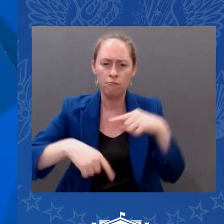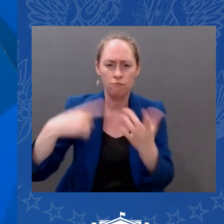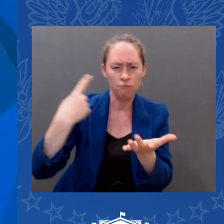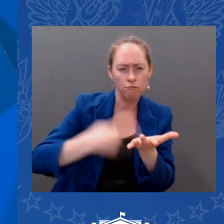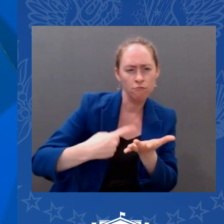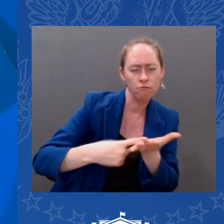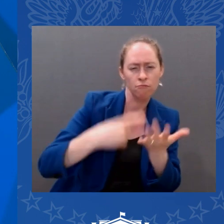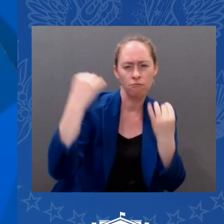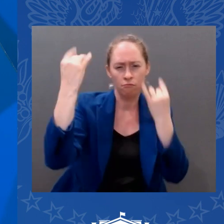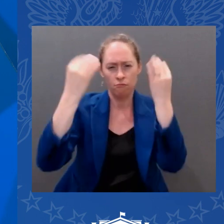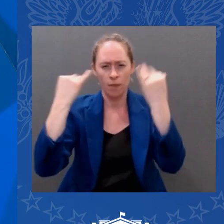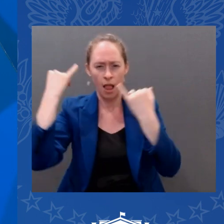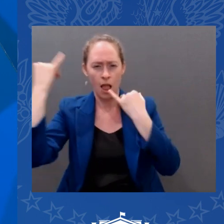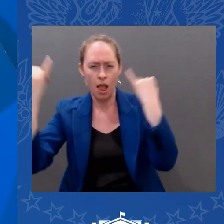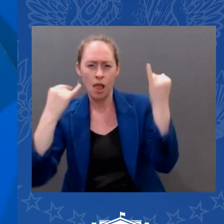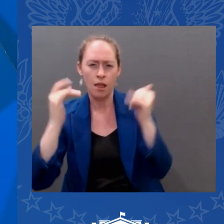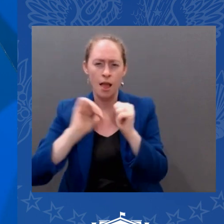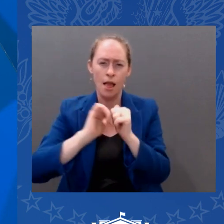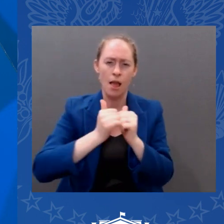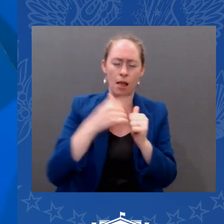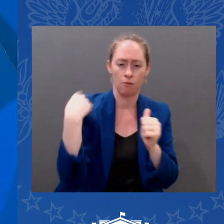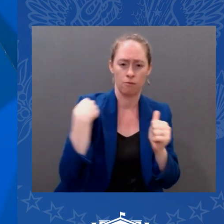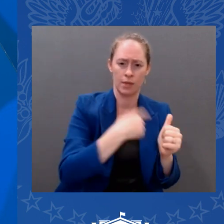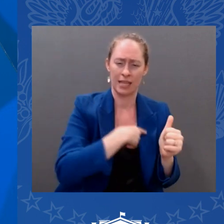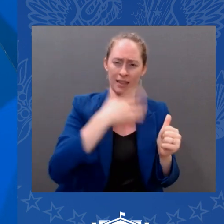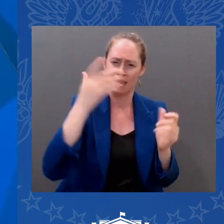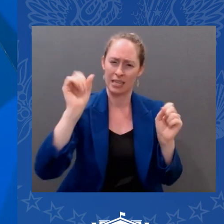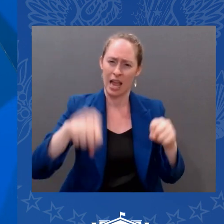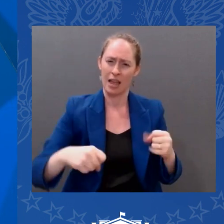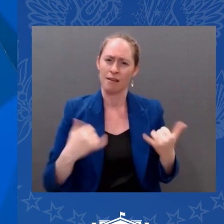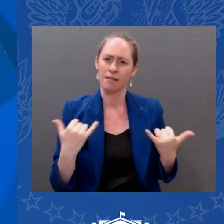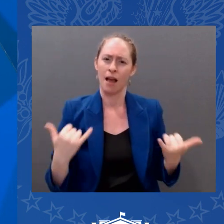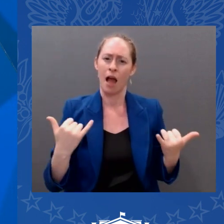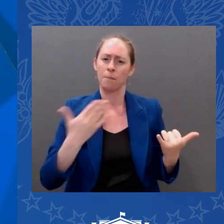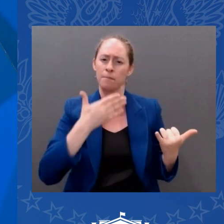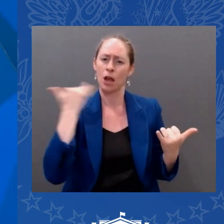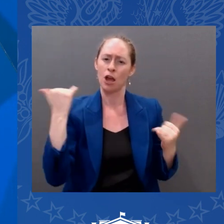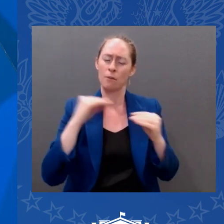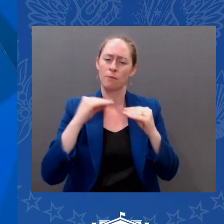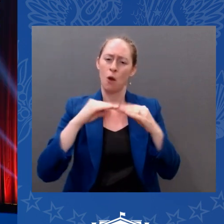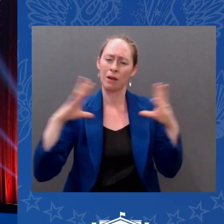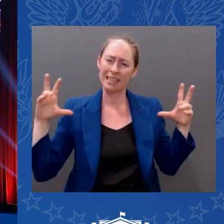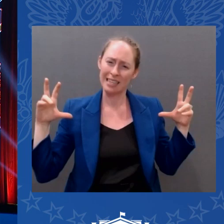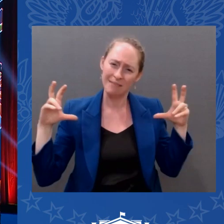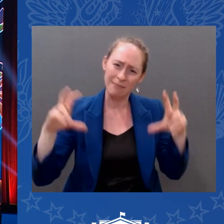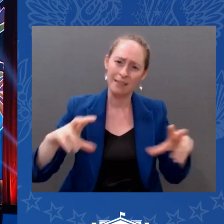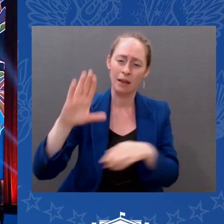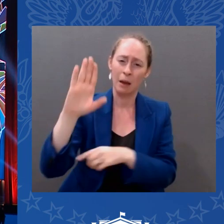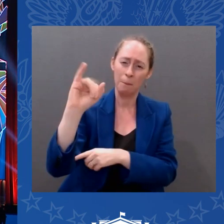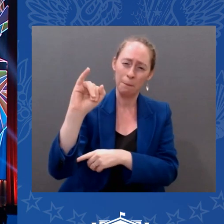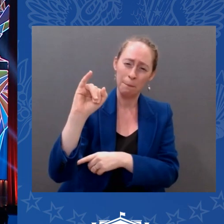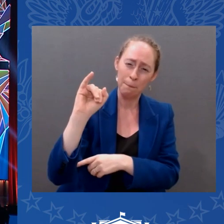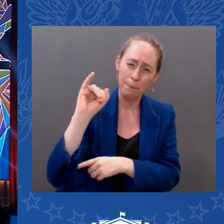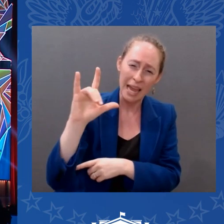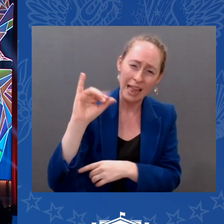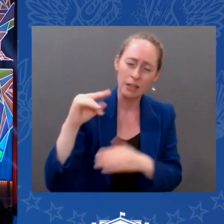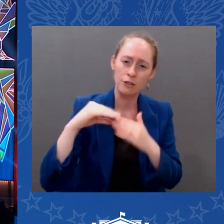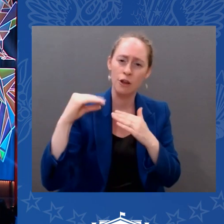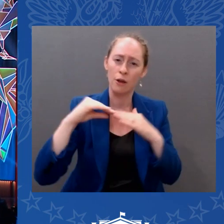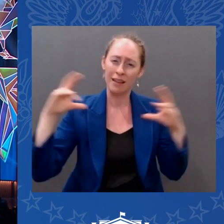investments. The challenges facing our hemisphere in the months and years ahead are